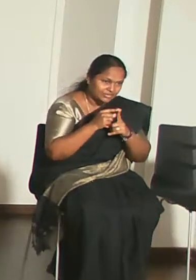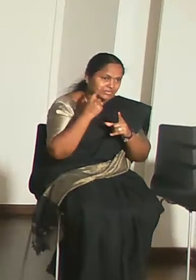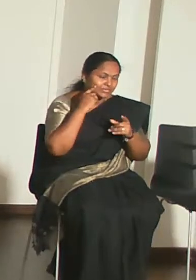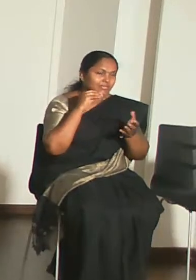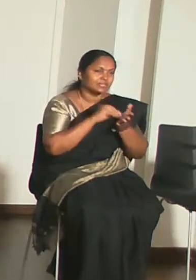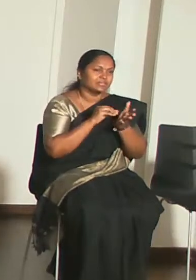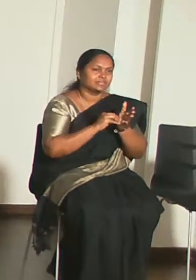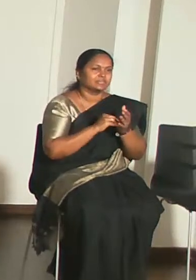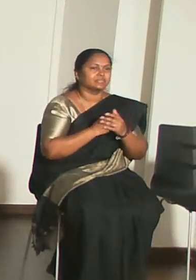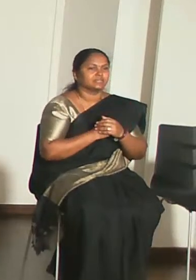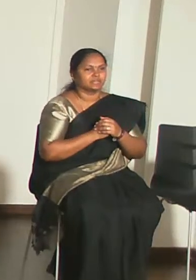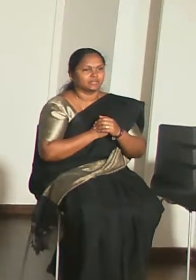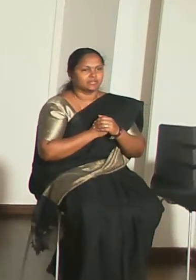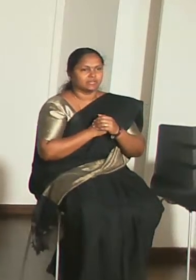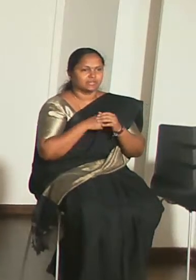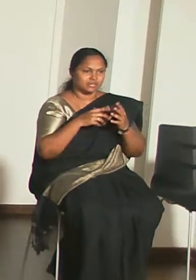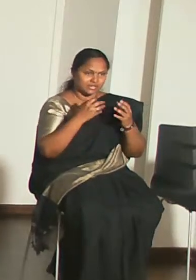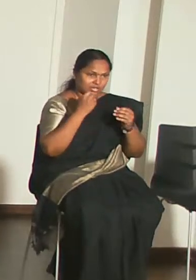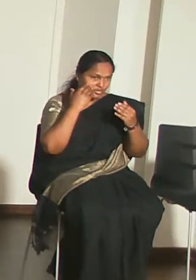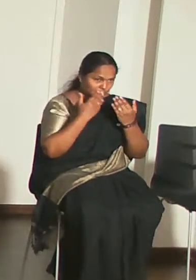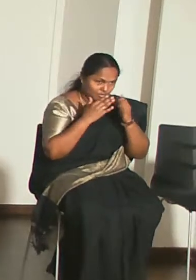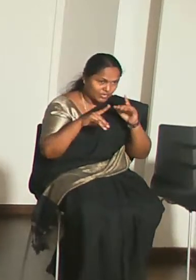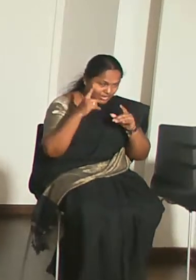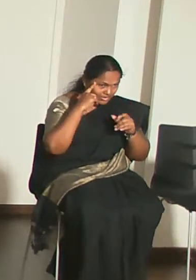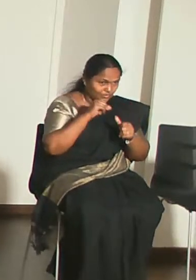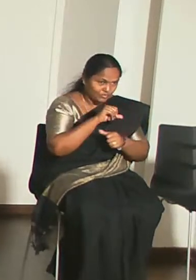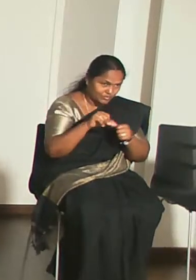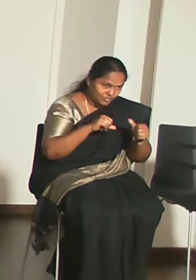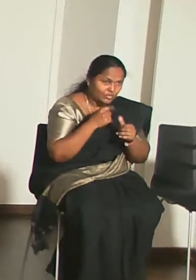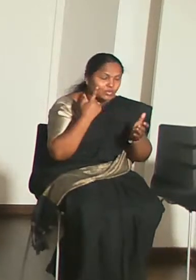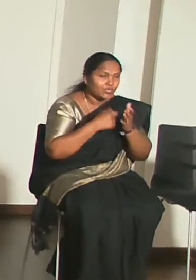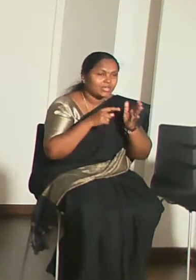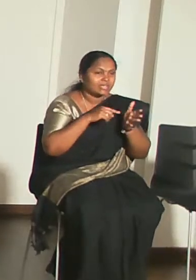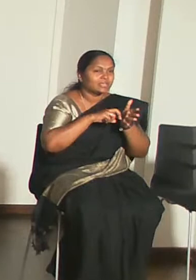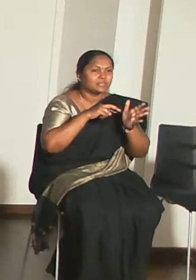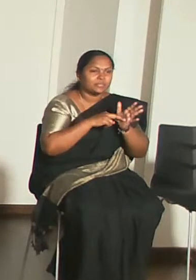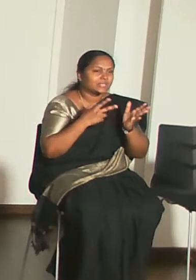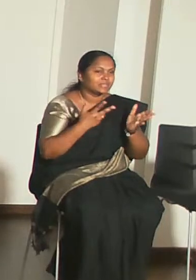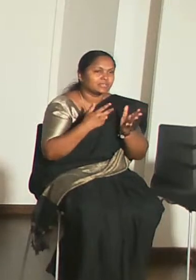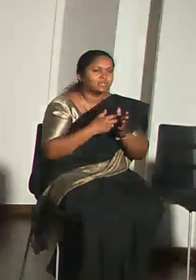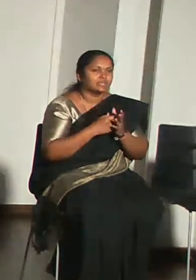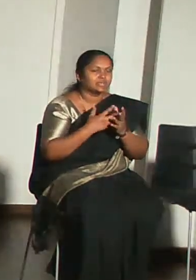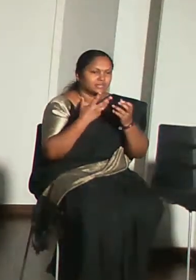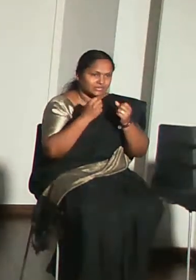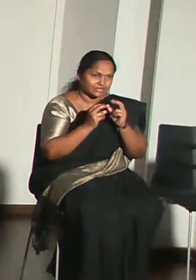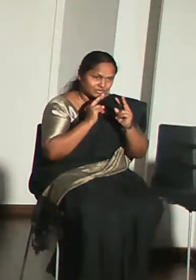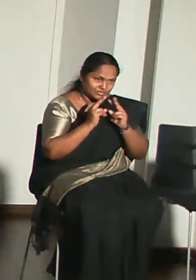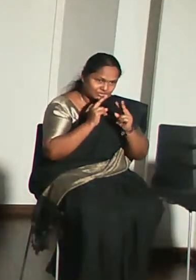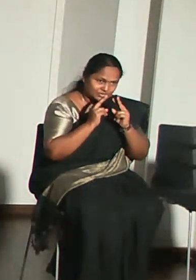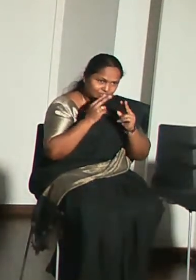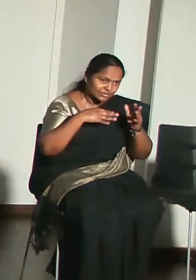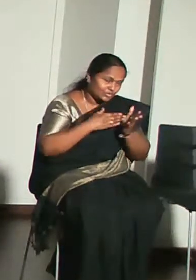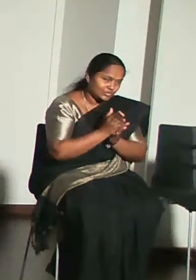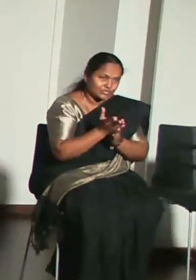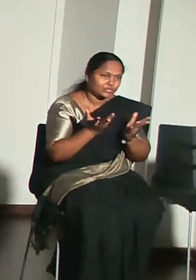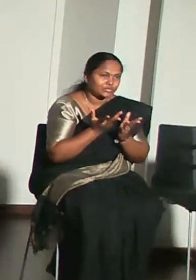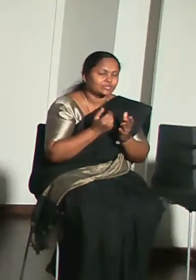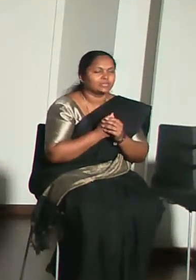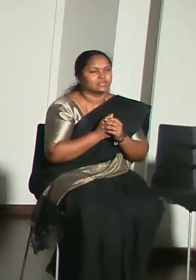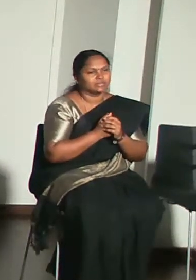significant? And we are talking about the process of what it might mean to just think through